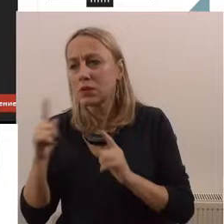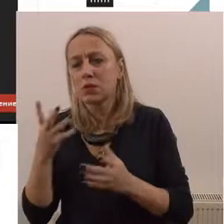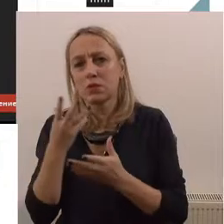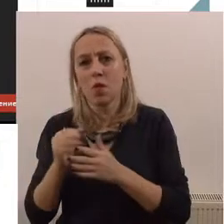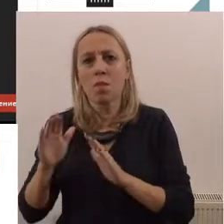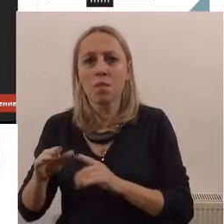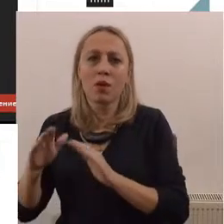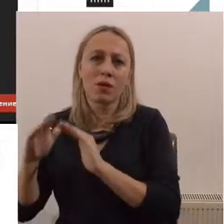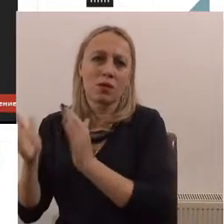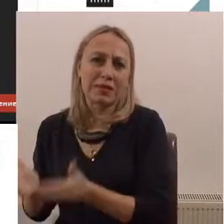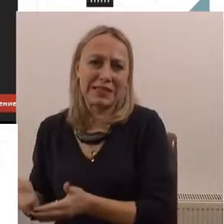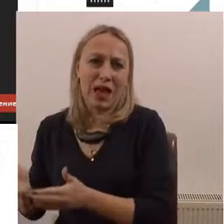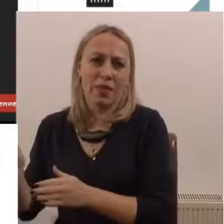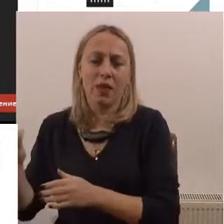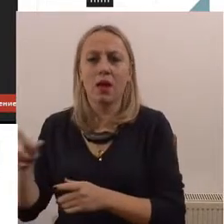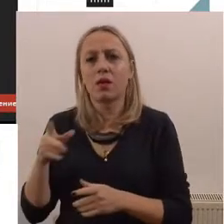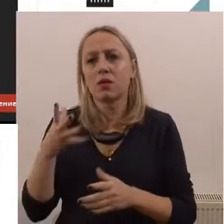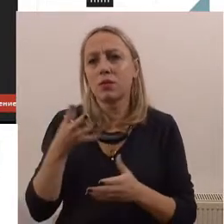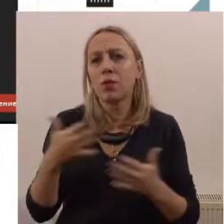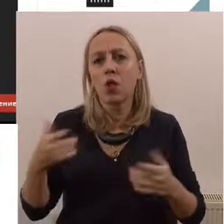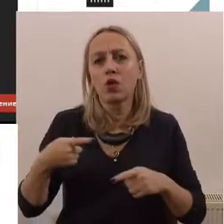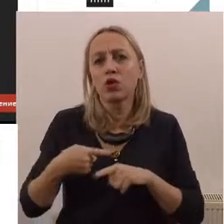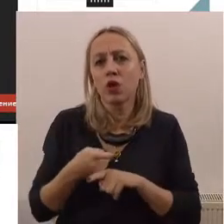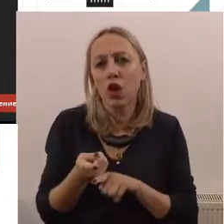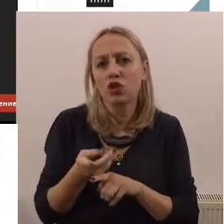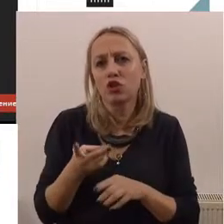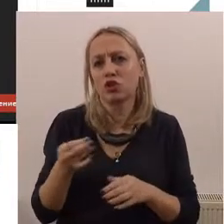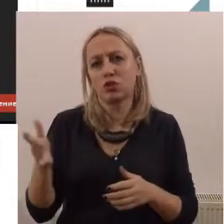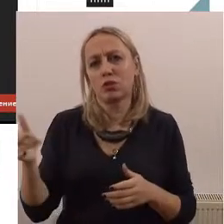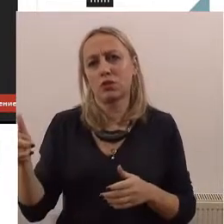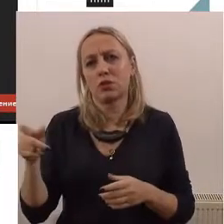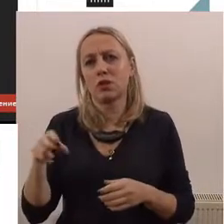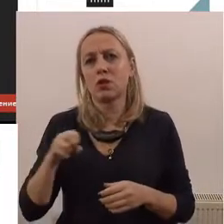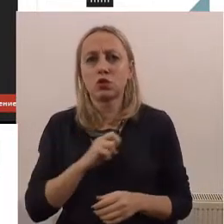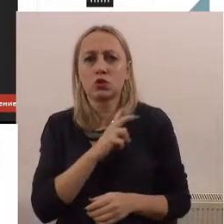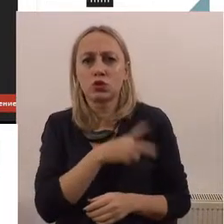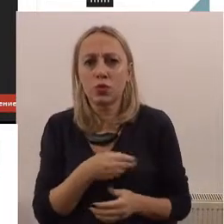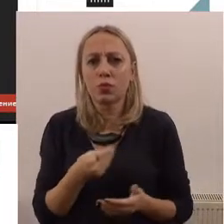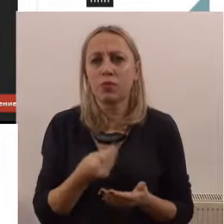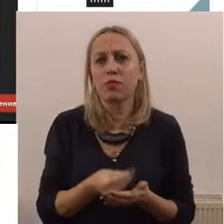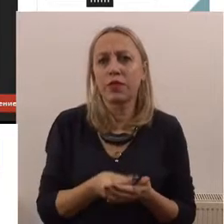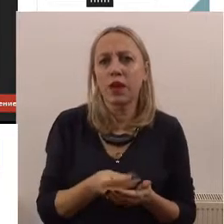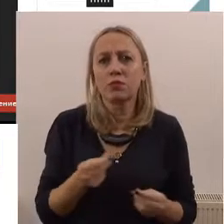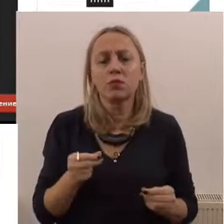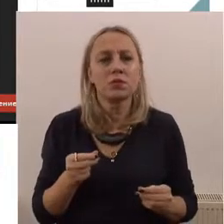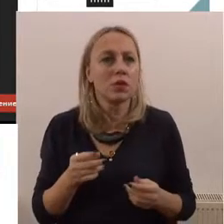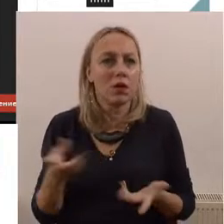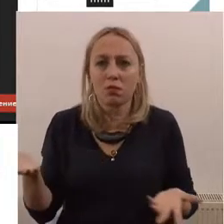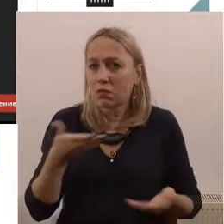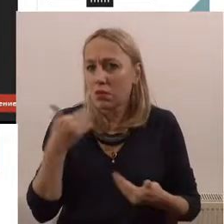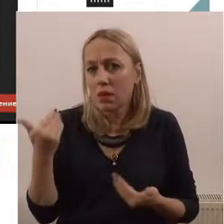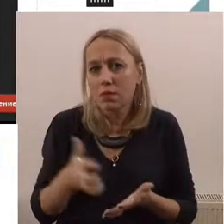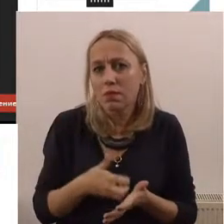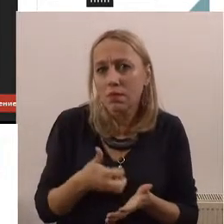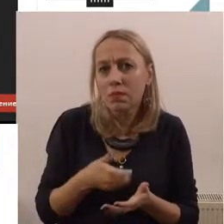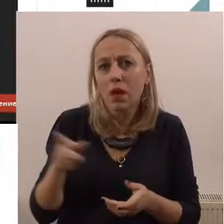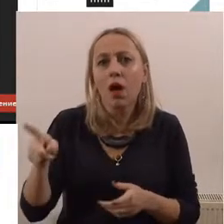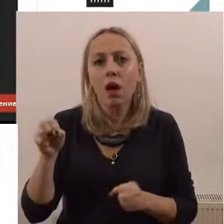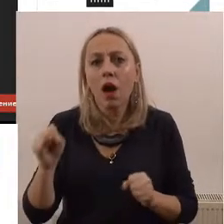But if we look at certain specifics of the infrastructure,